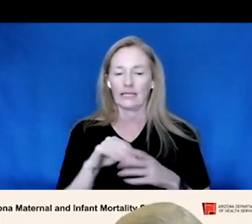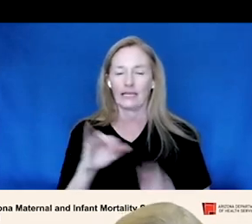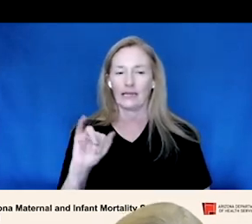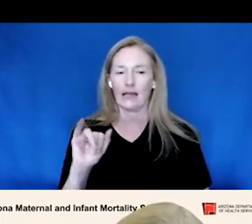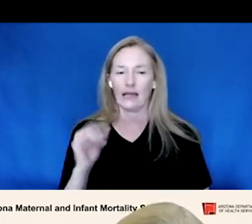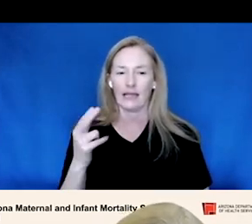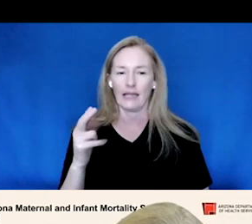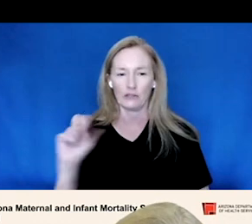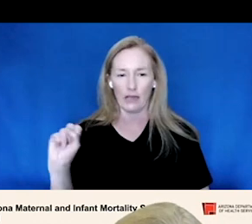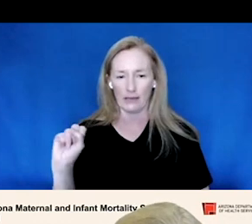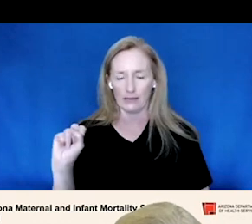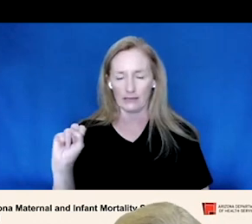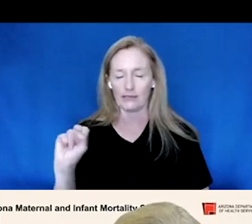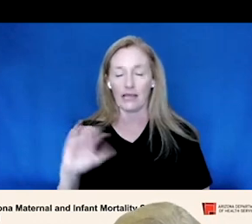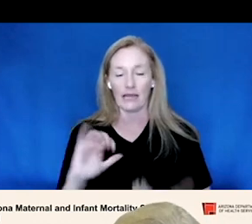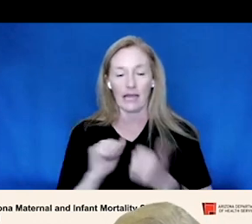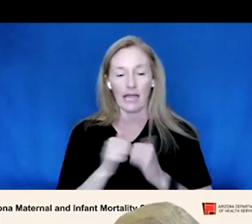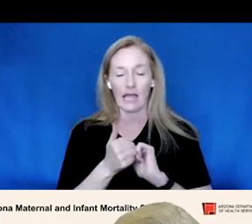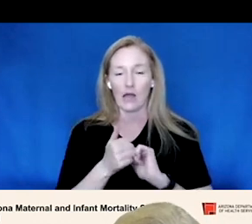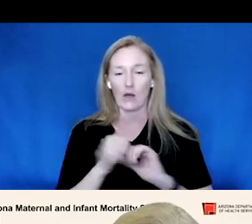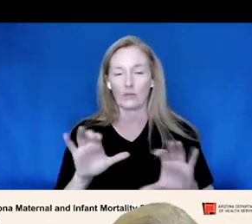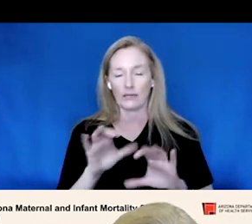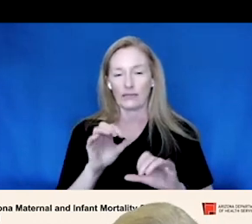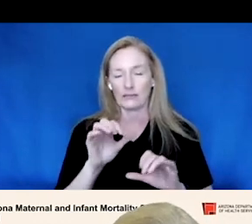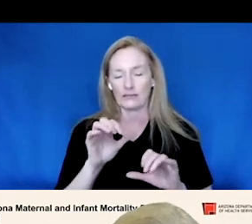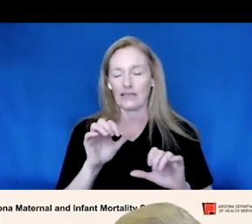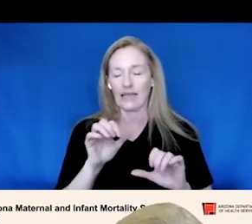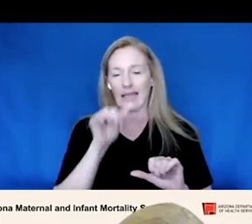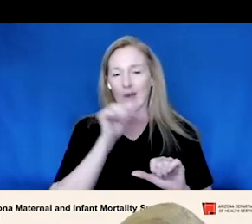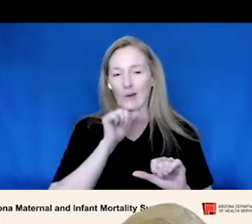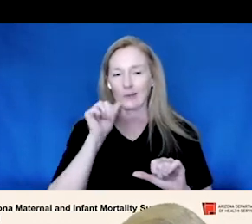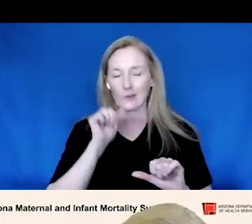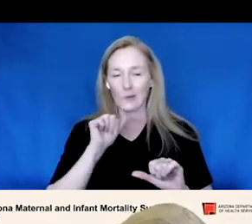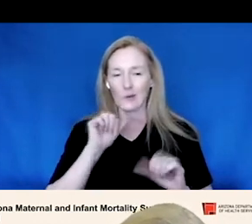the Arizona IHS compare?